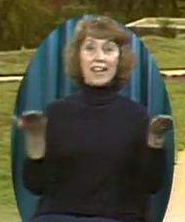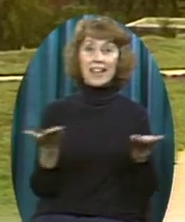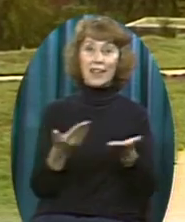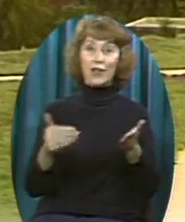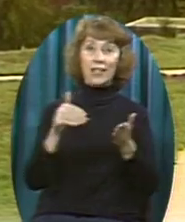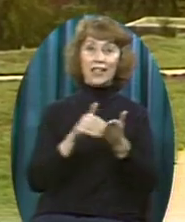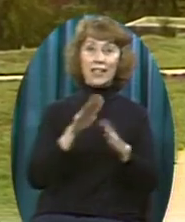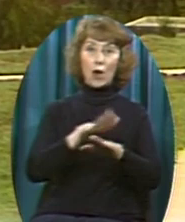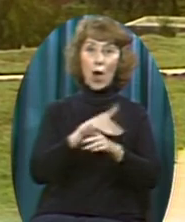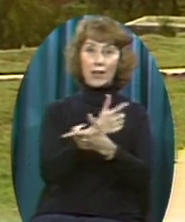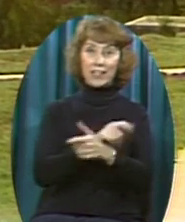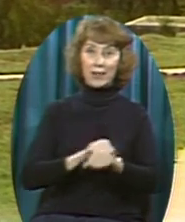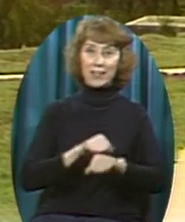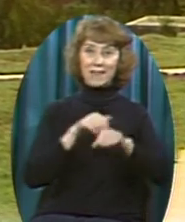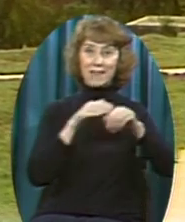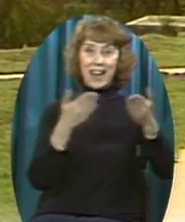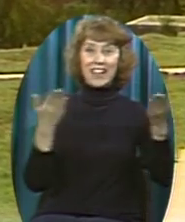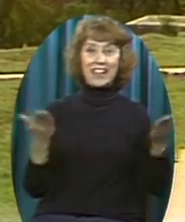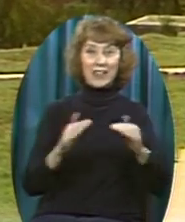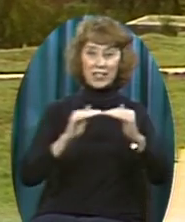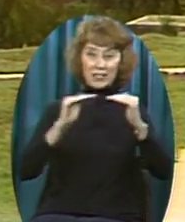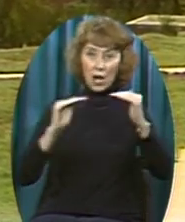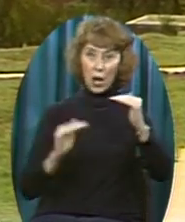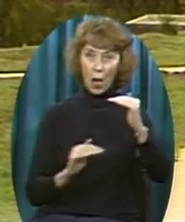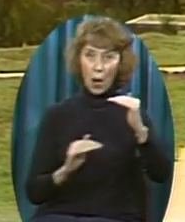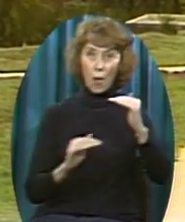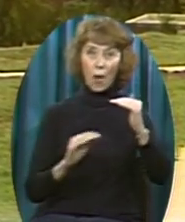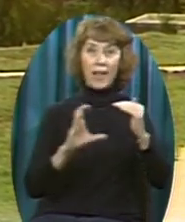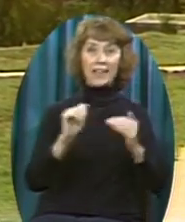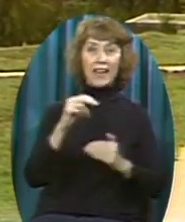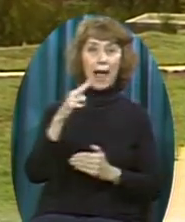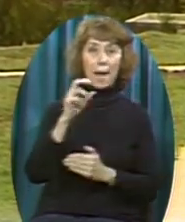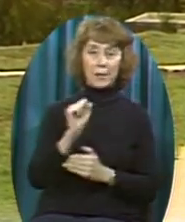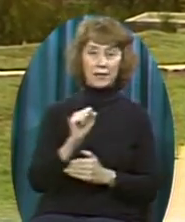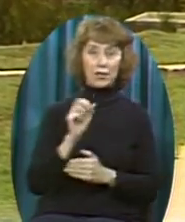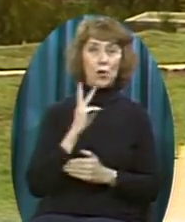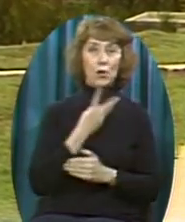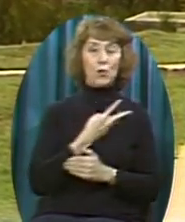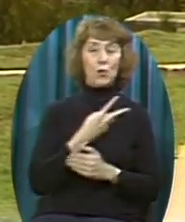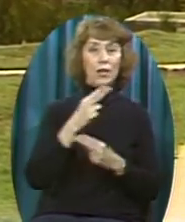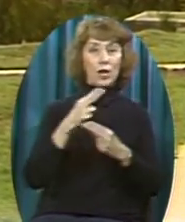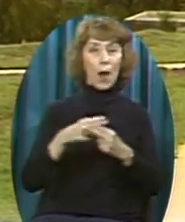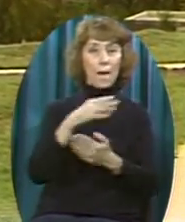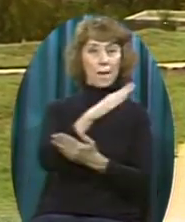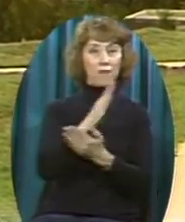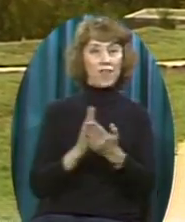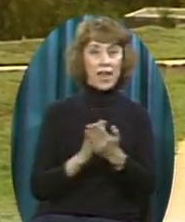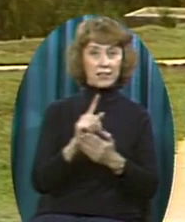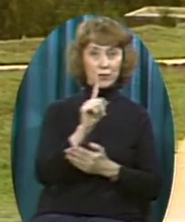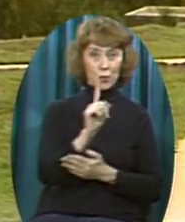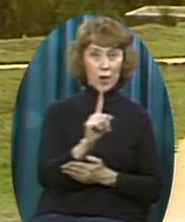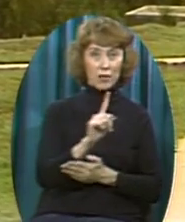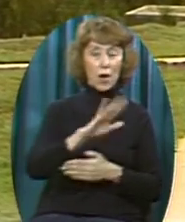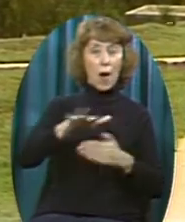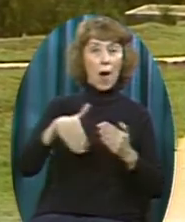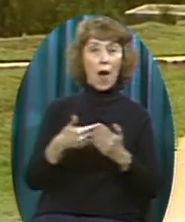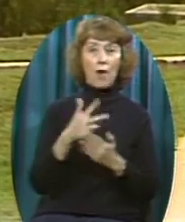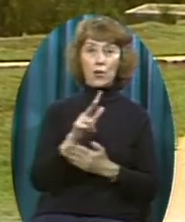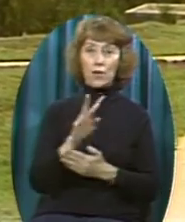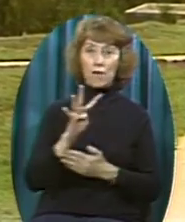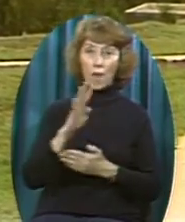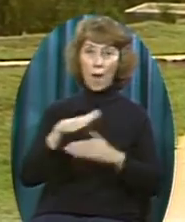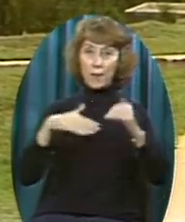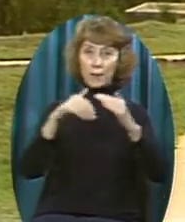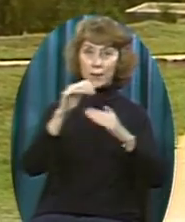Liberty Mountain. This is the lower campus. We call it Phase 1. The last 4 years, all 34 of these buildings have been